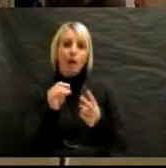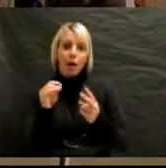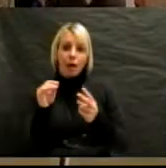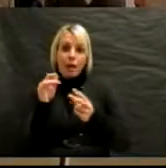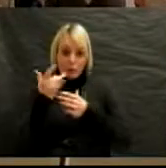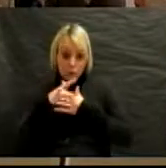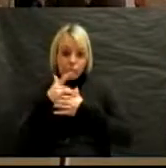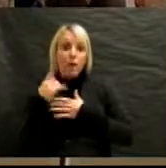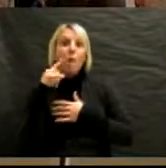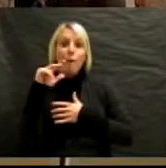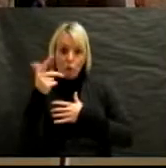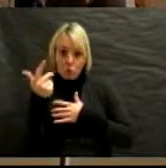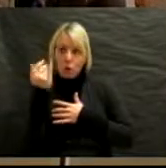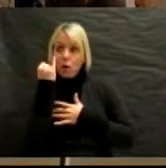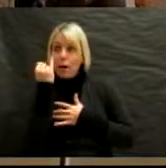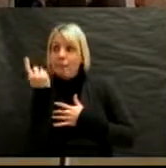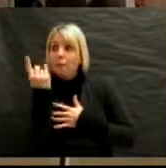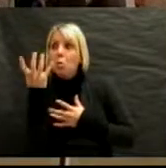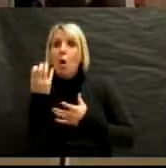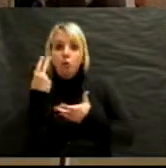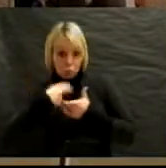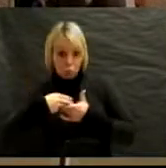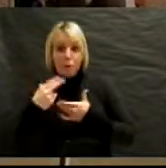of that during this next year.